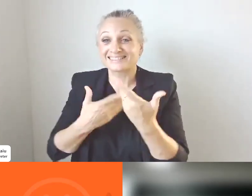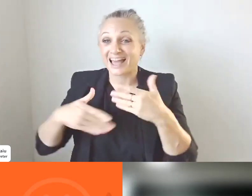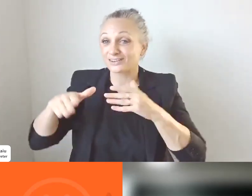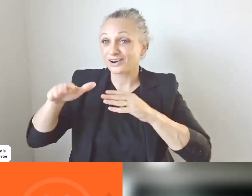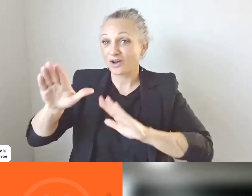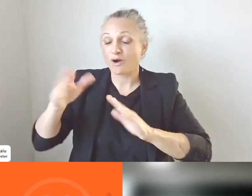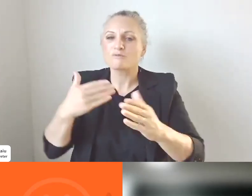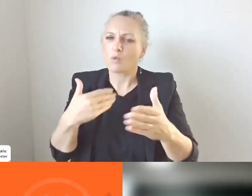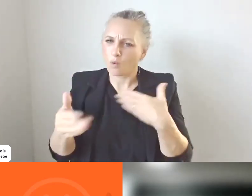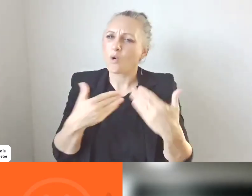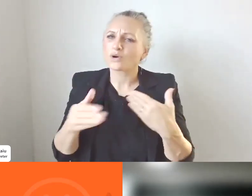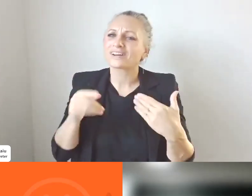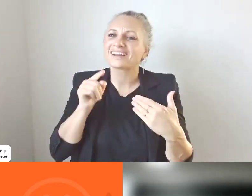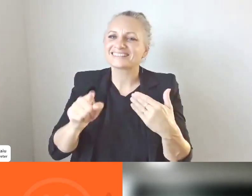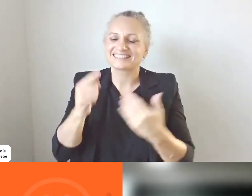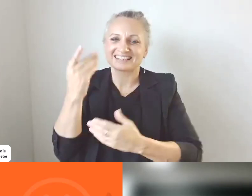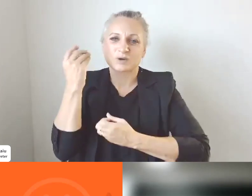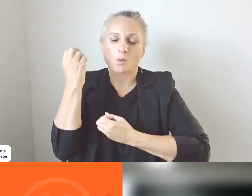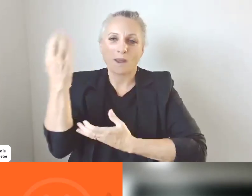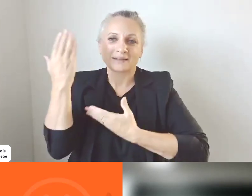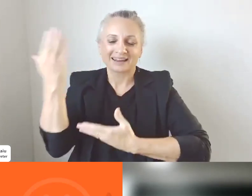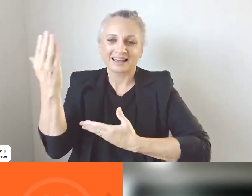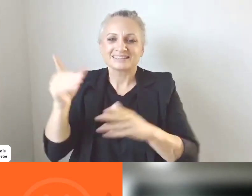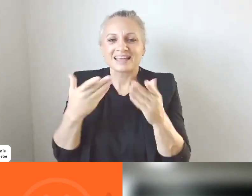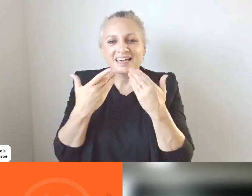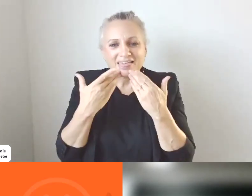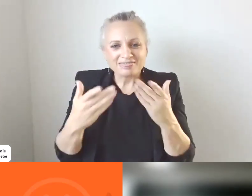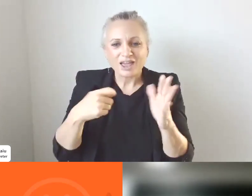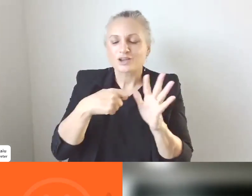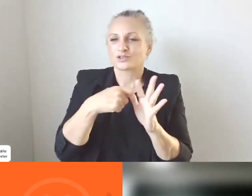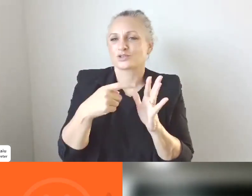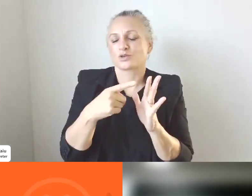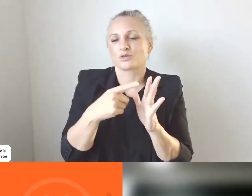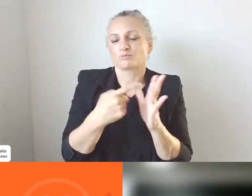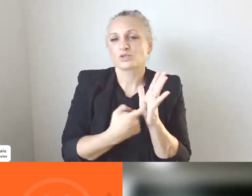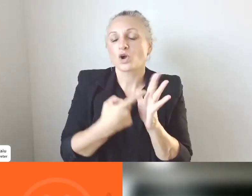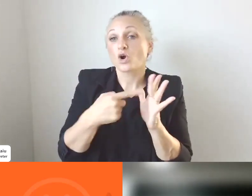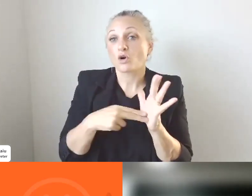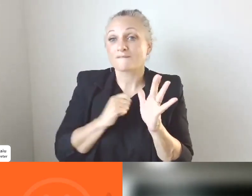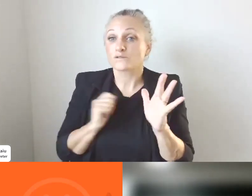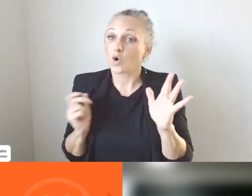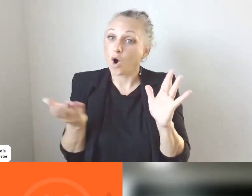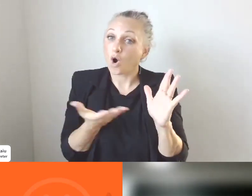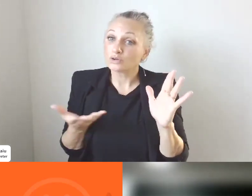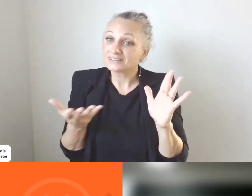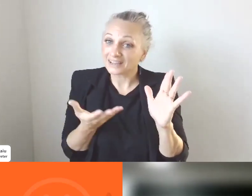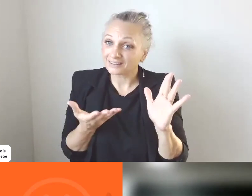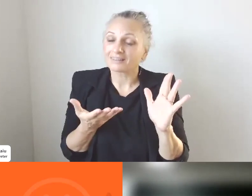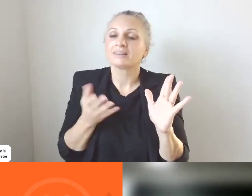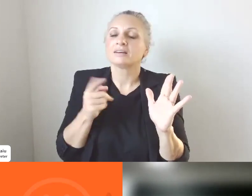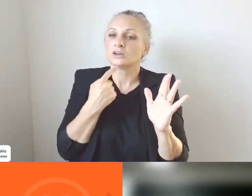webinars, and thank you, Corin, for hosting. Lovely to see you again. As you said, Corin, these are really helping us have